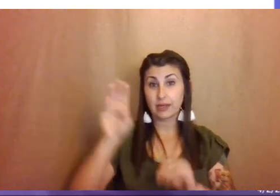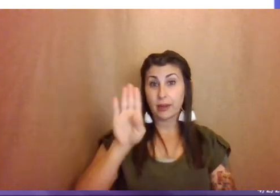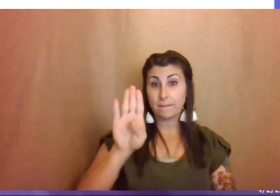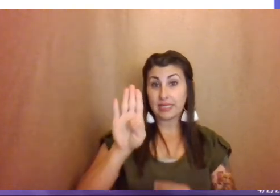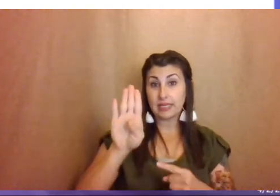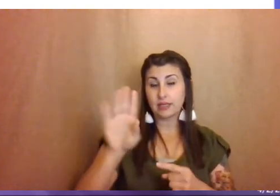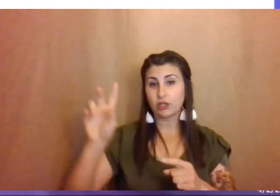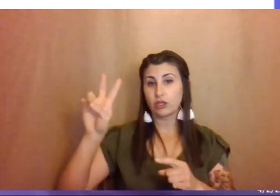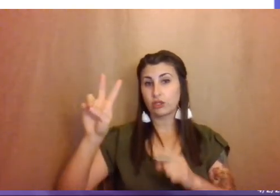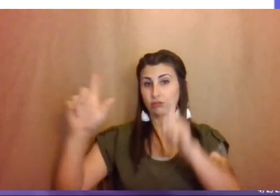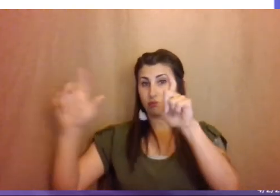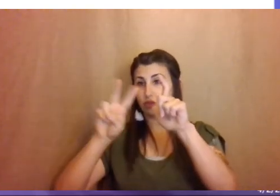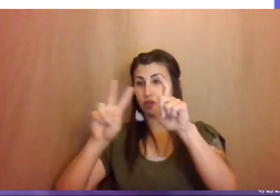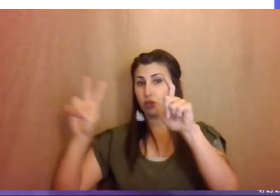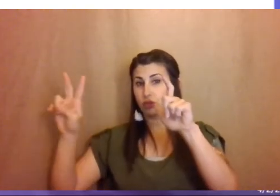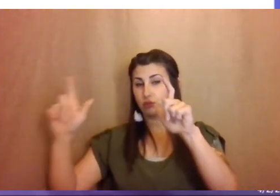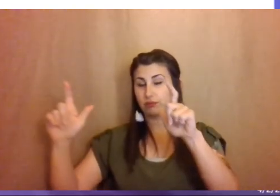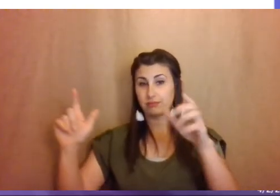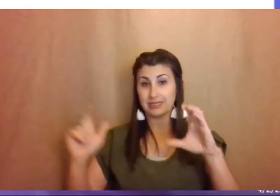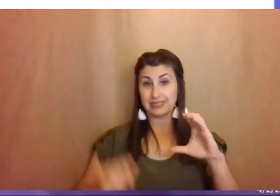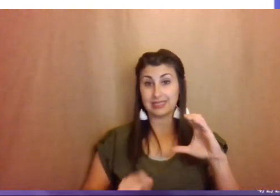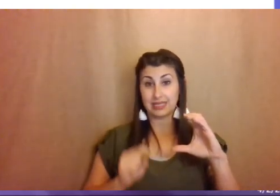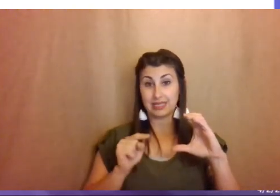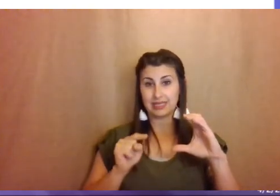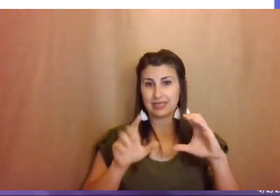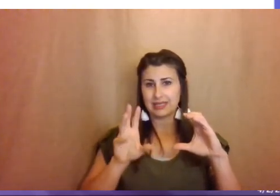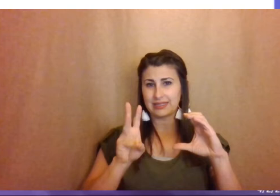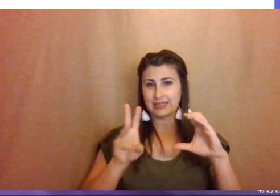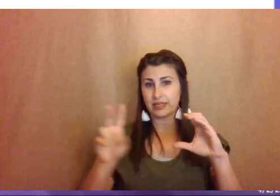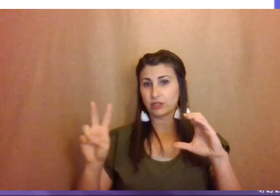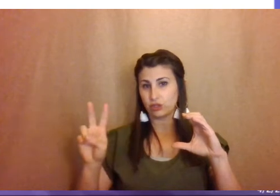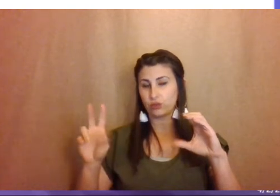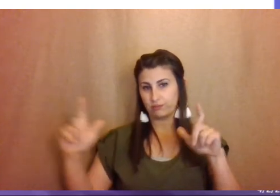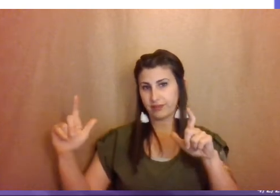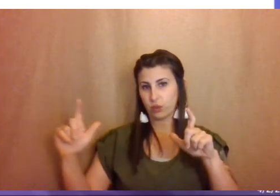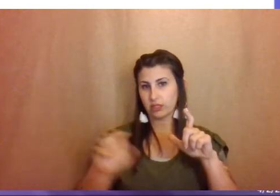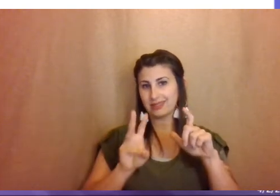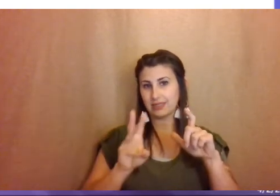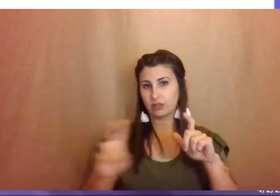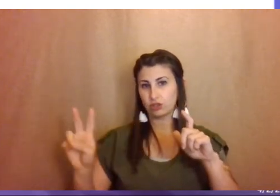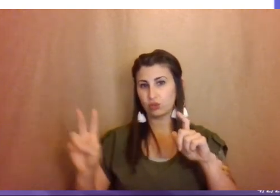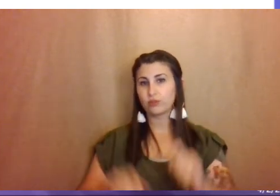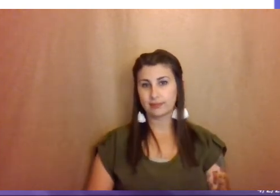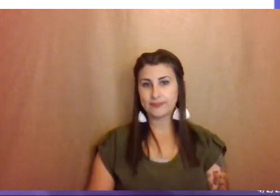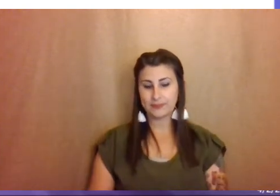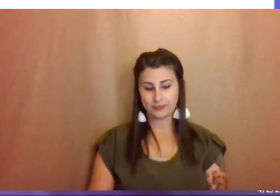For B, it's 2, 2. For C, it's 6, 2.